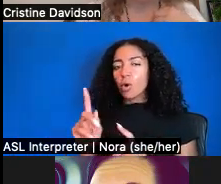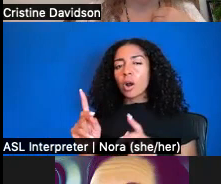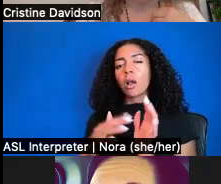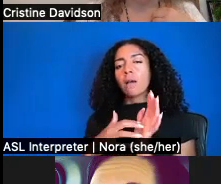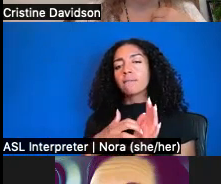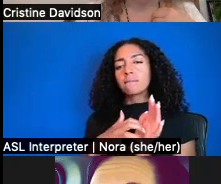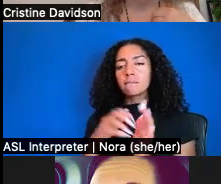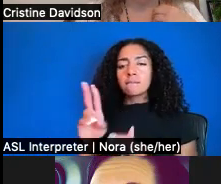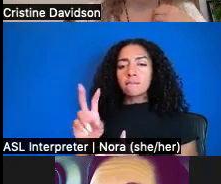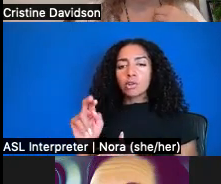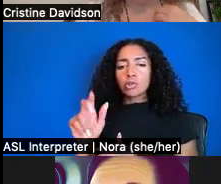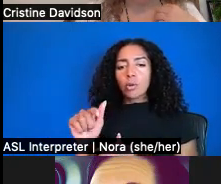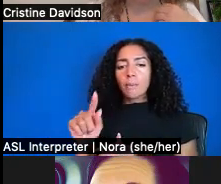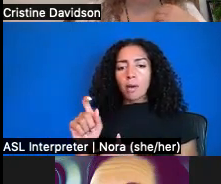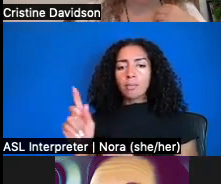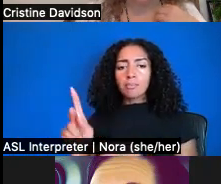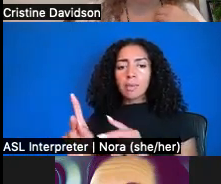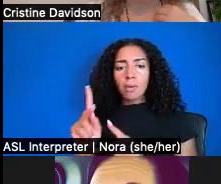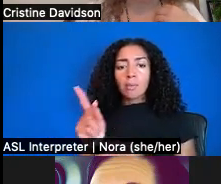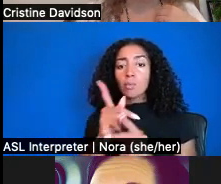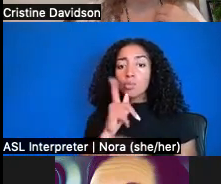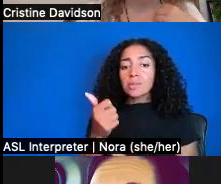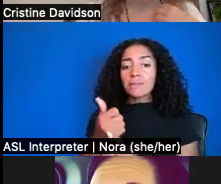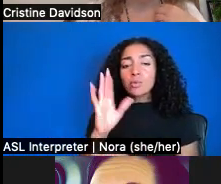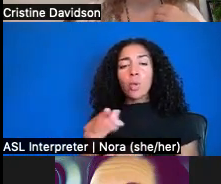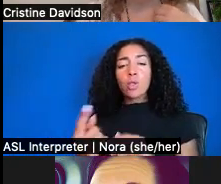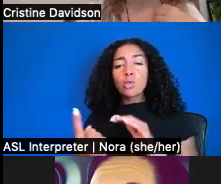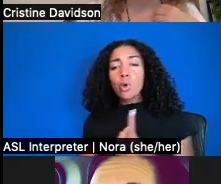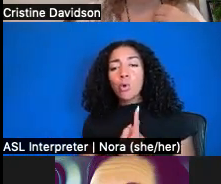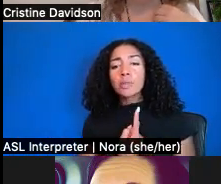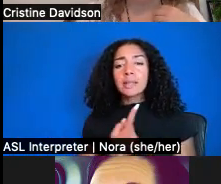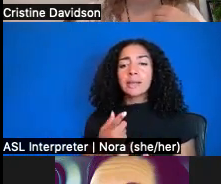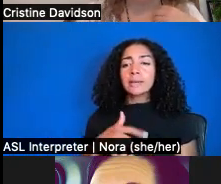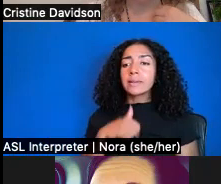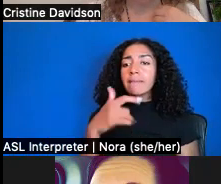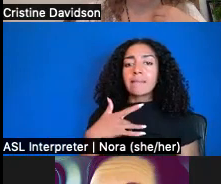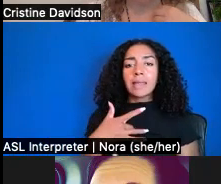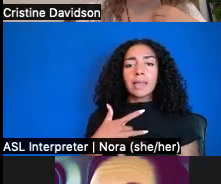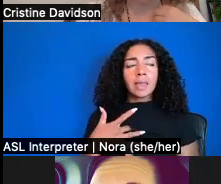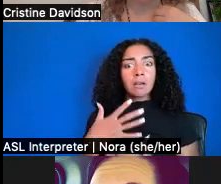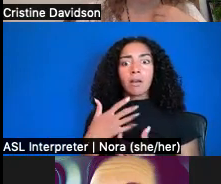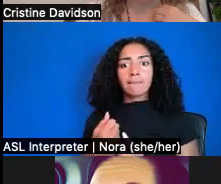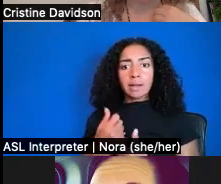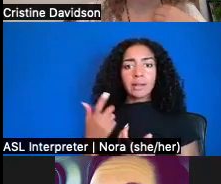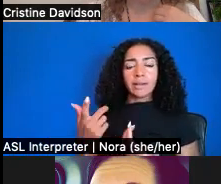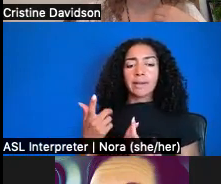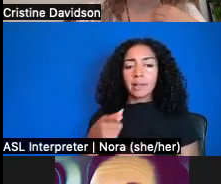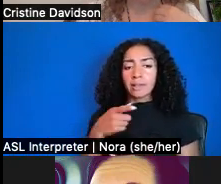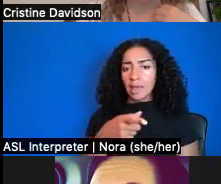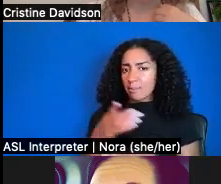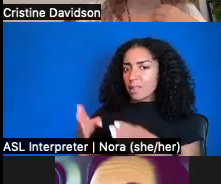non-assertive. They planned the attacks, right? They only used the necessary amount of violence to